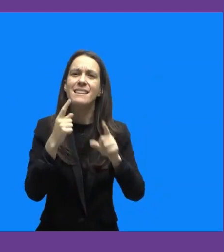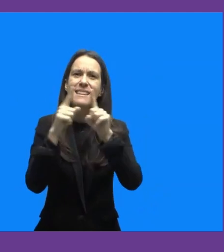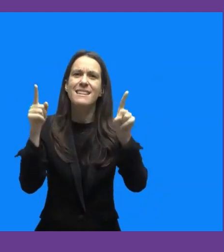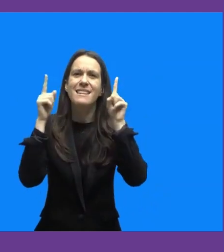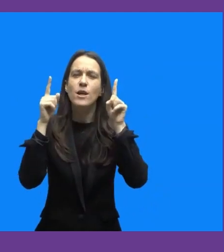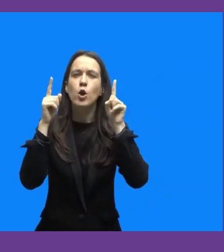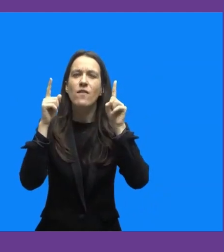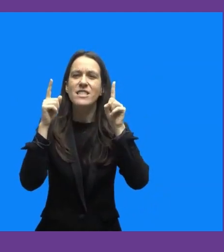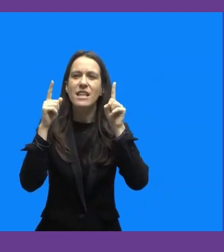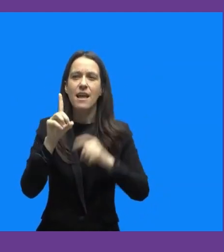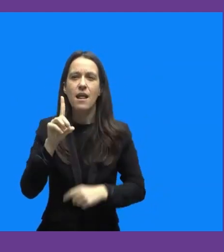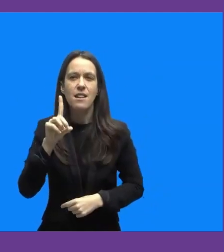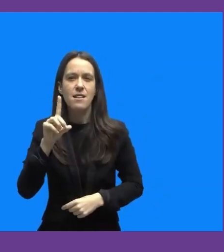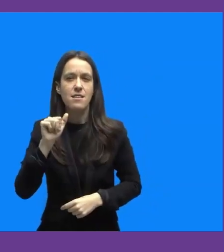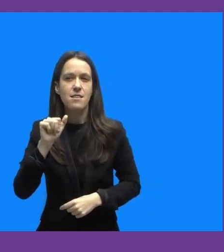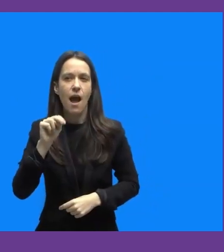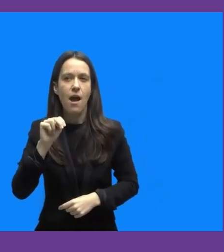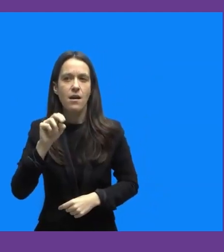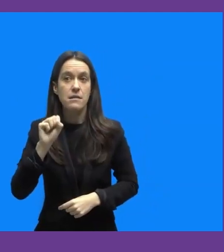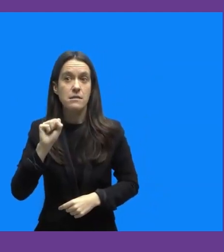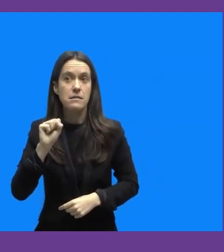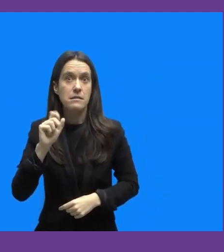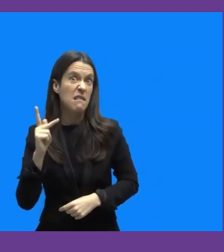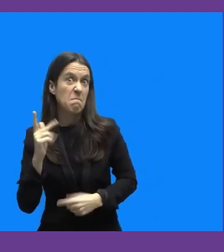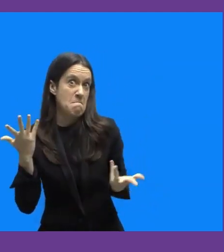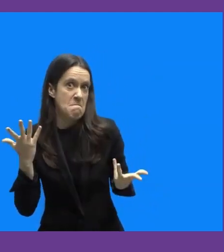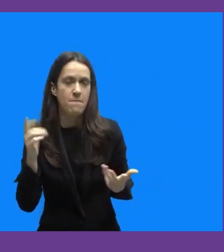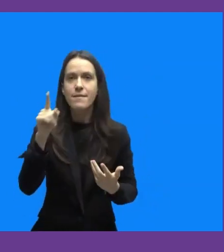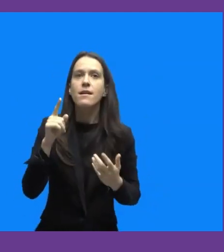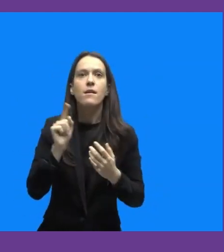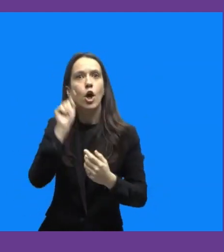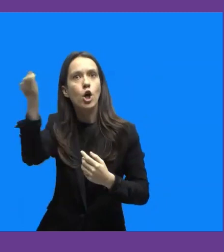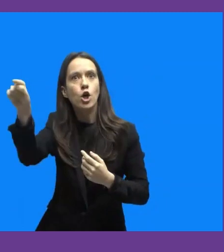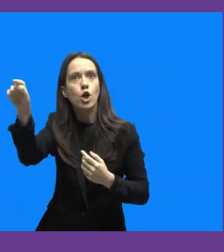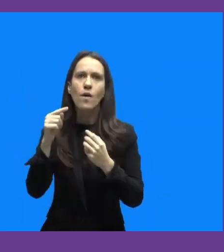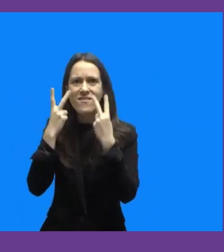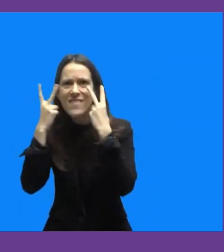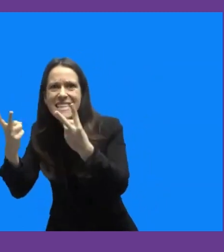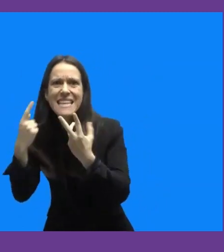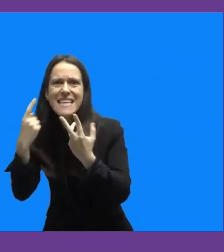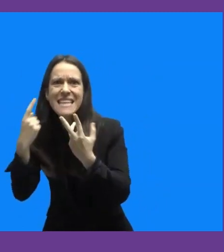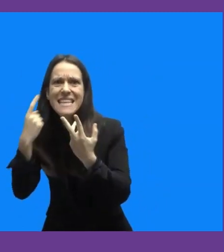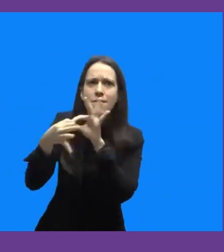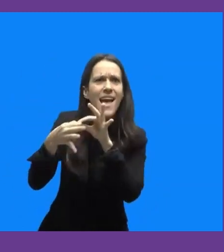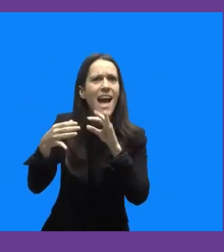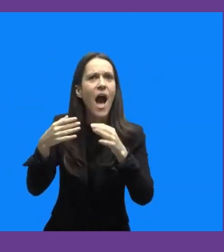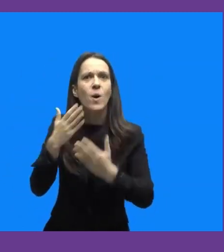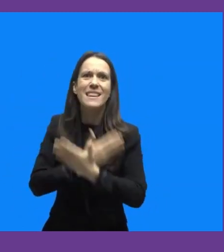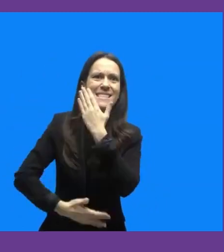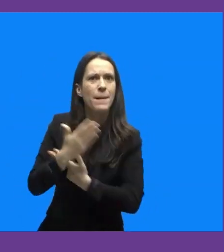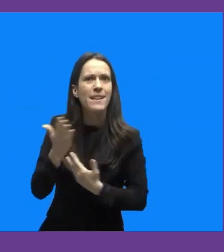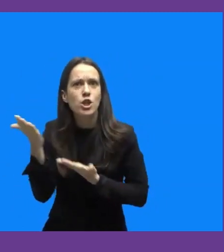we visited there just in May to look at what they were doing, and they came to visit to see what we were doing. Great. And Justina's services, and she won't mind me saying